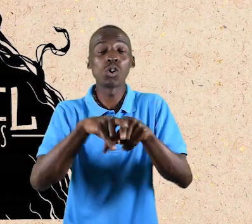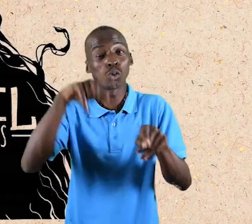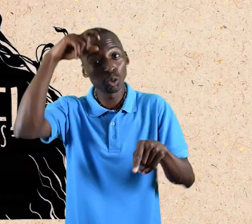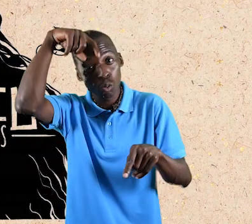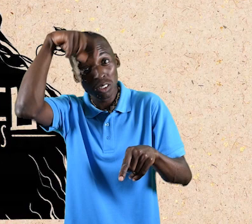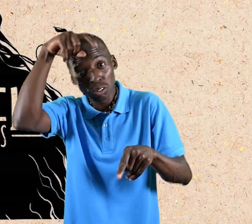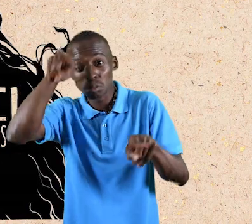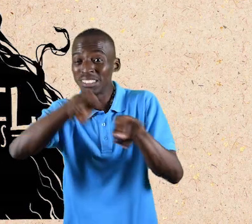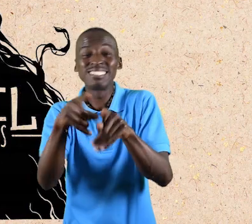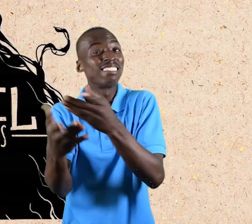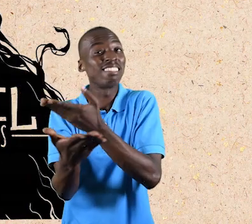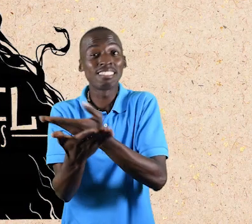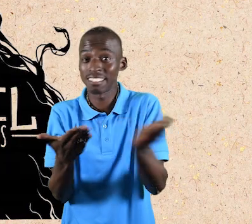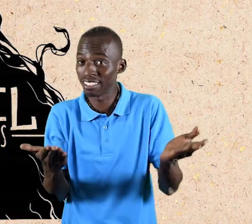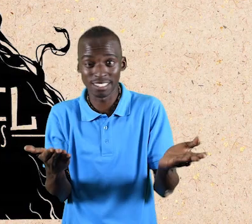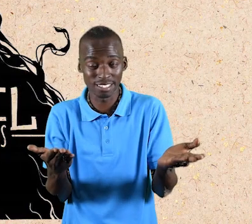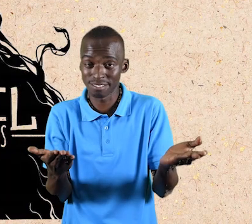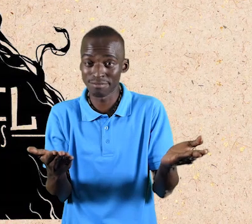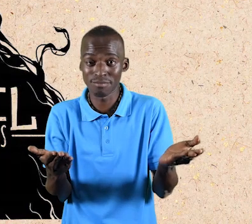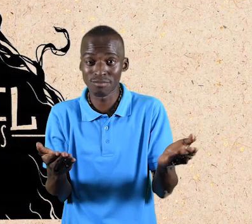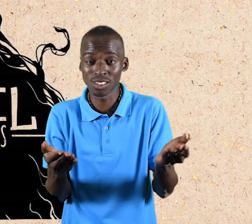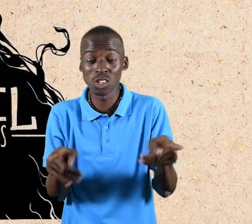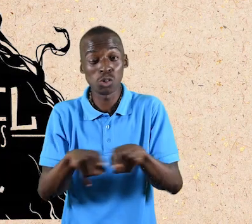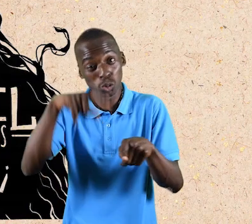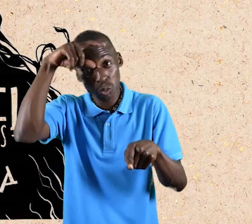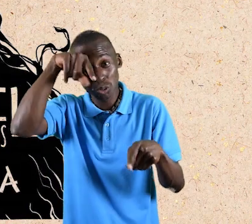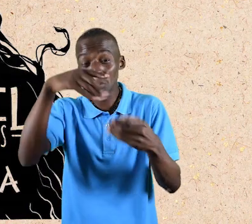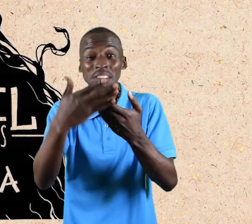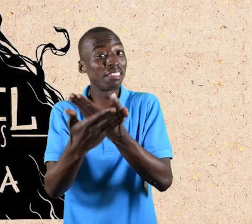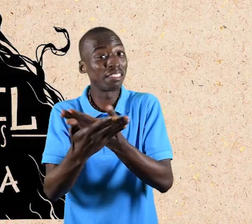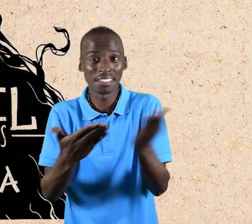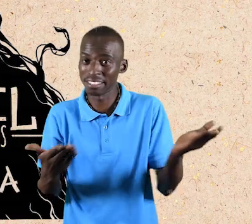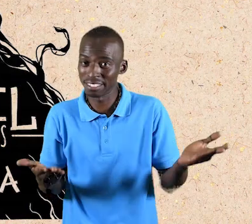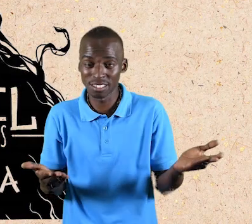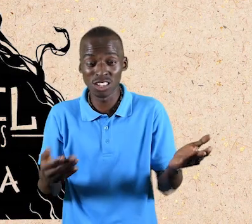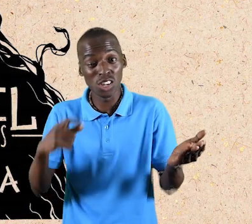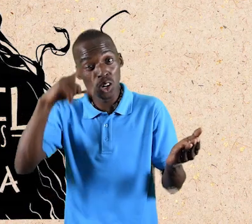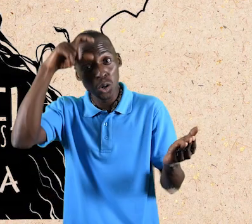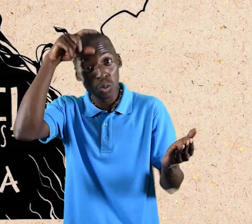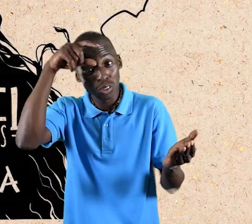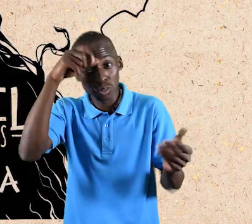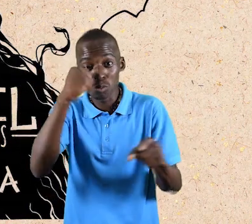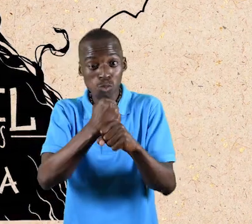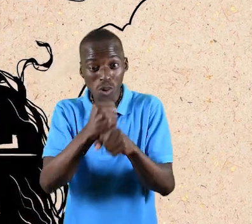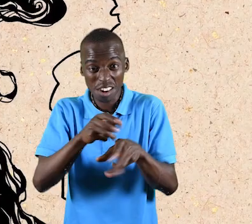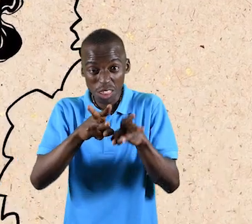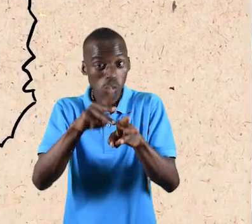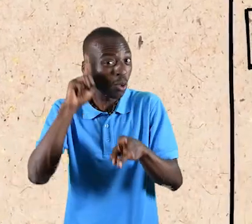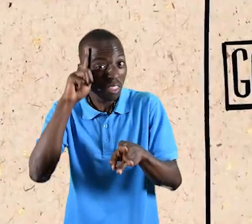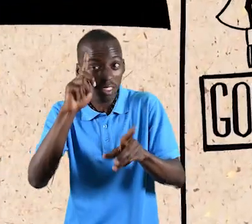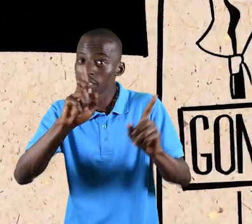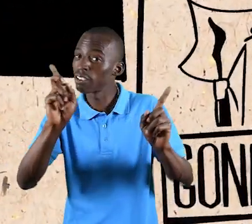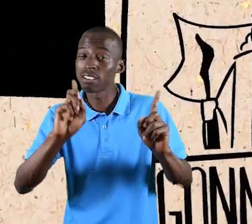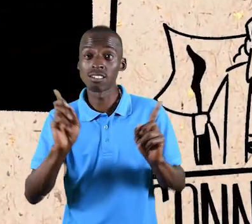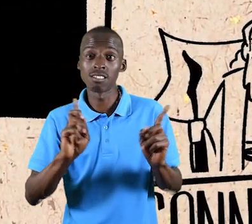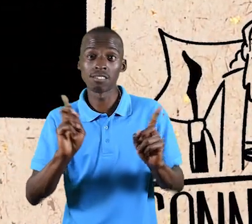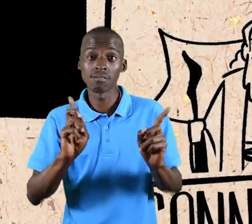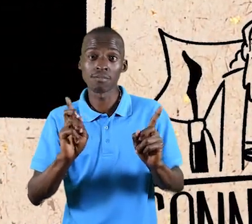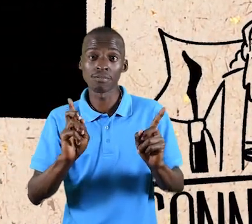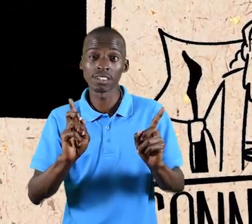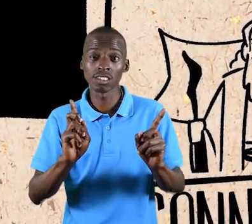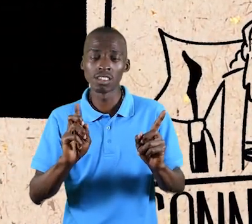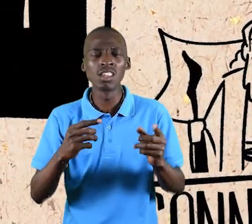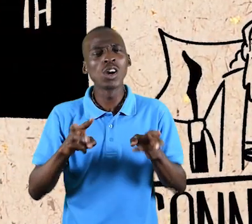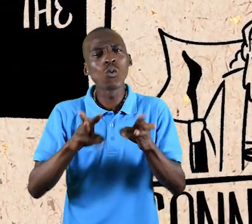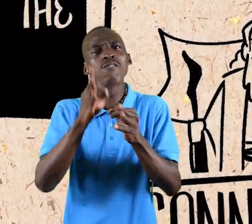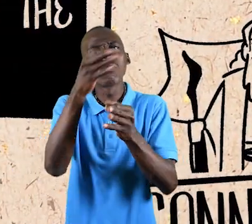is a hevel. Again, not meaningless, but an enigma. Wisdom doesn't work the way you think it should all of the time. So what's the